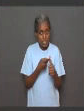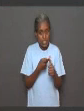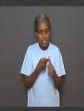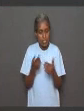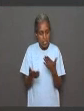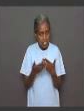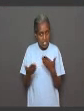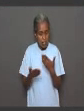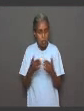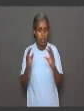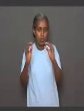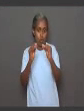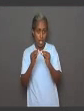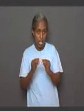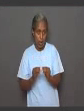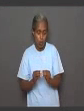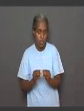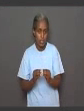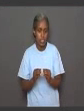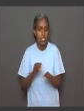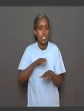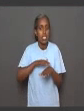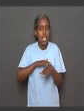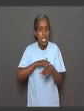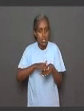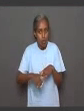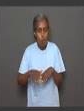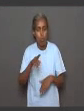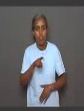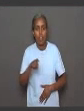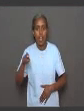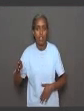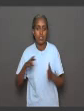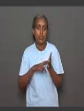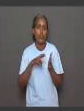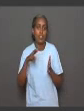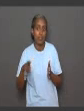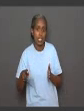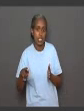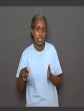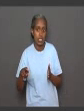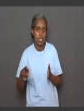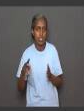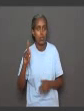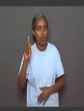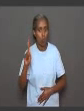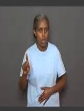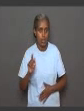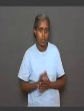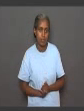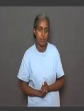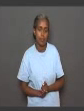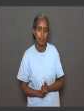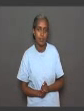First, it is simple to calculate that the slope of the axis of reflection is